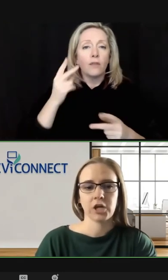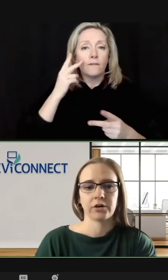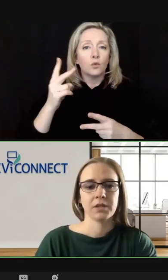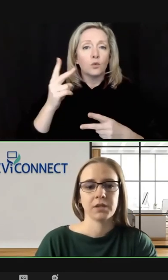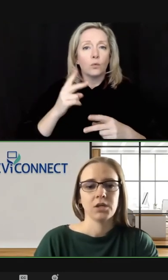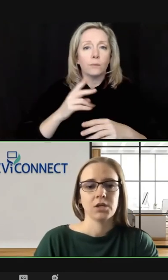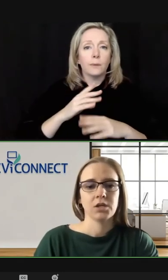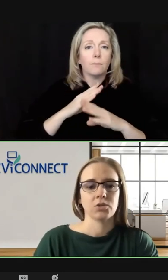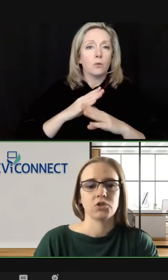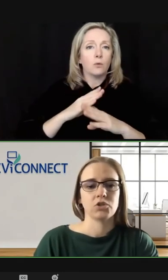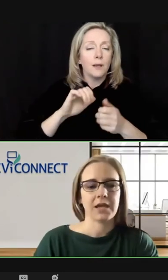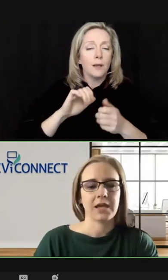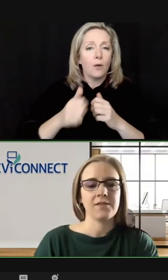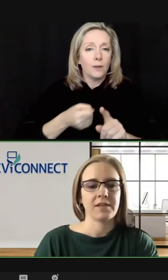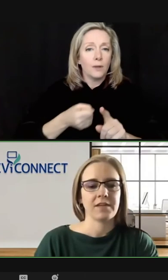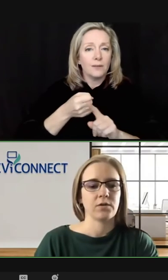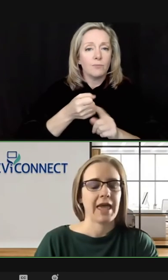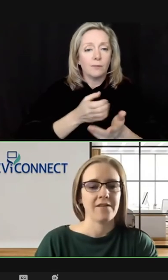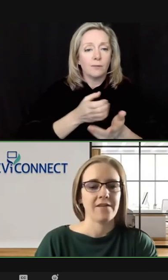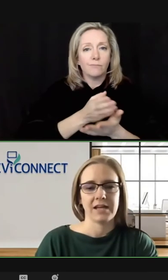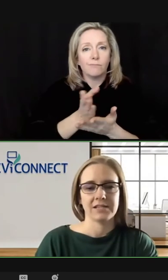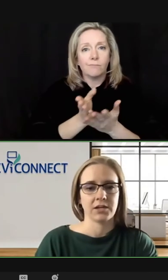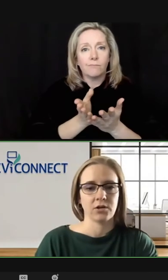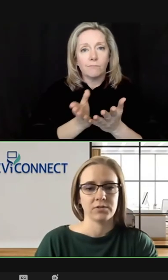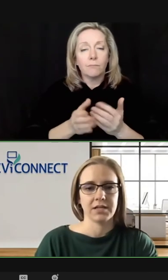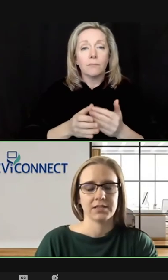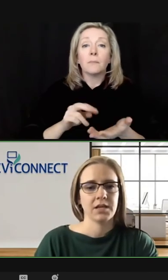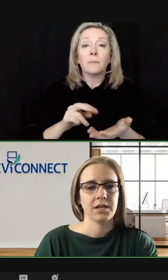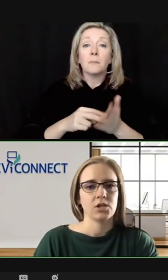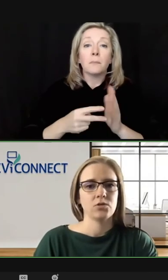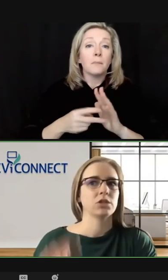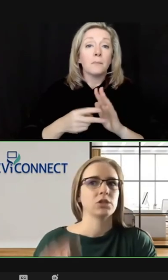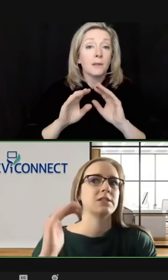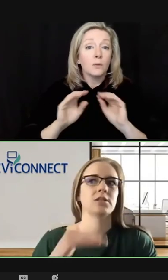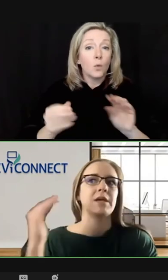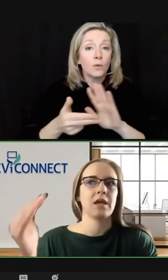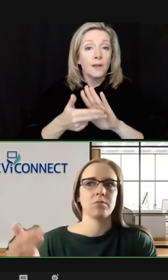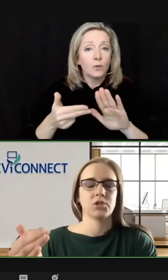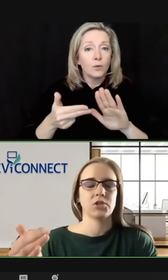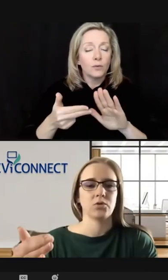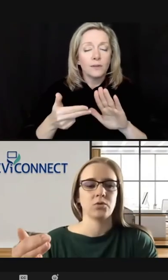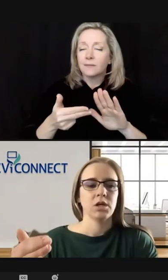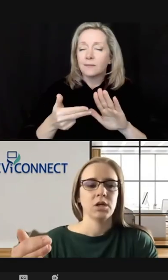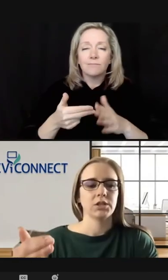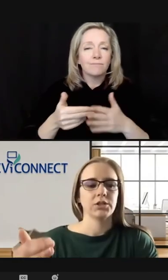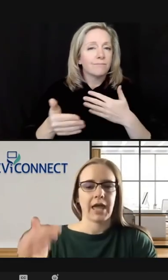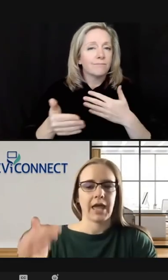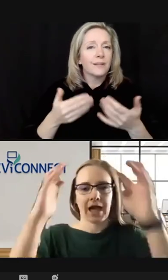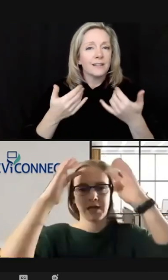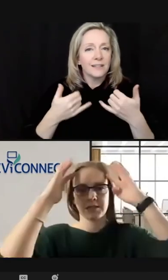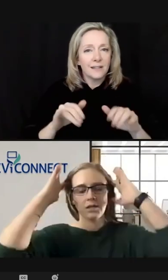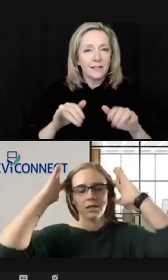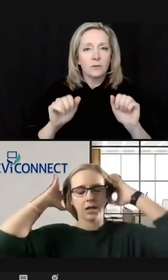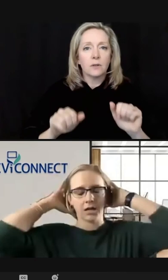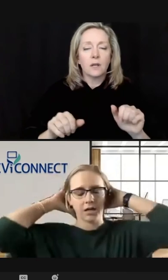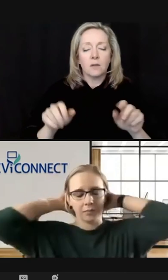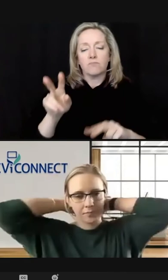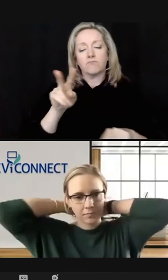in general. So just by, even if they don't have that diagnosis, you should still be able to look